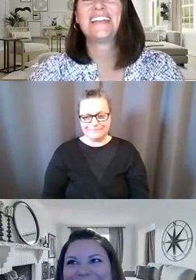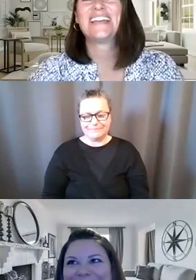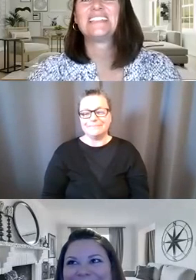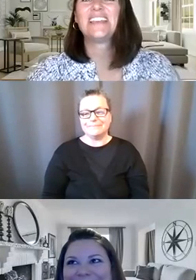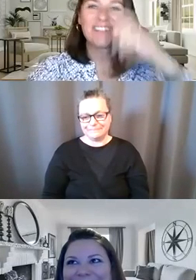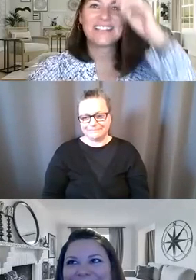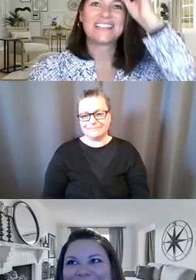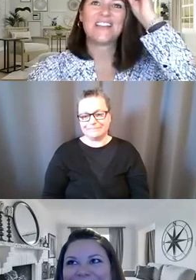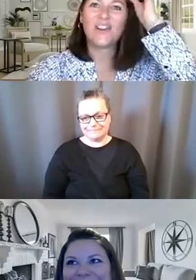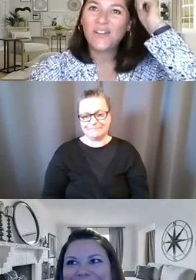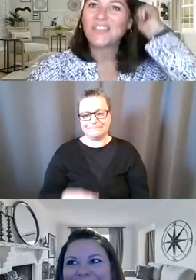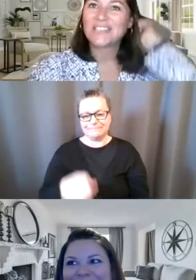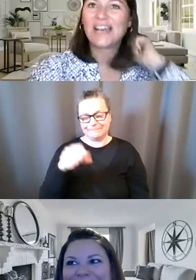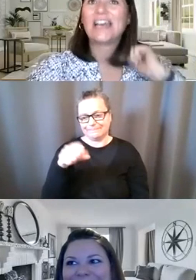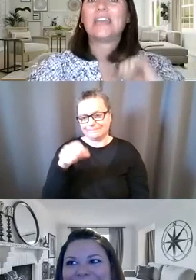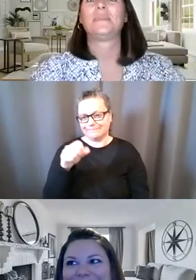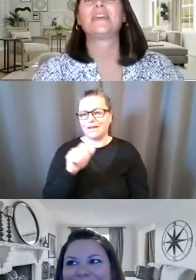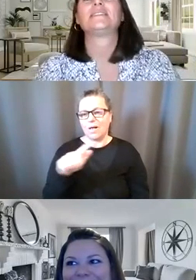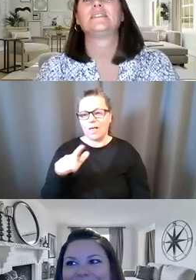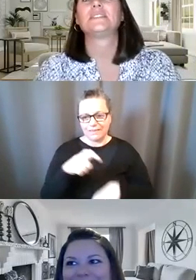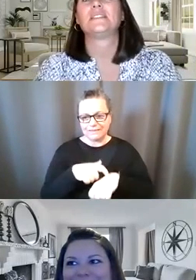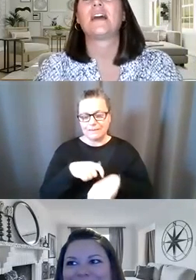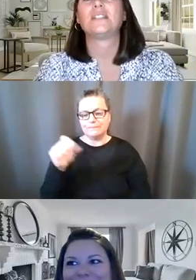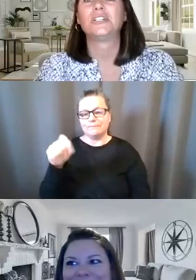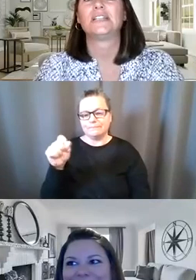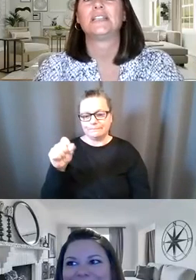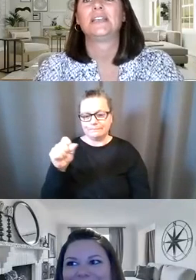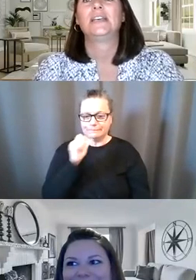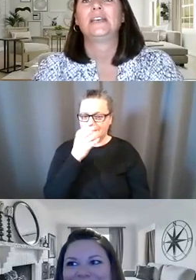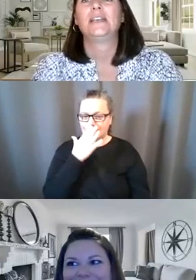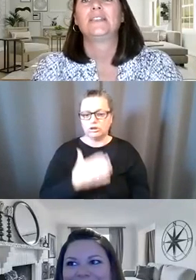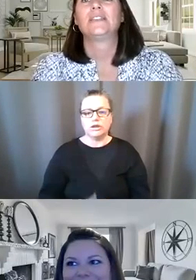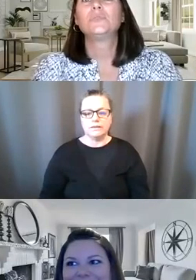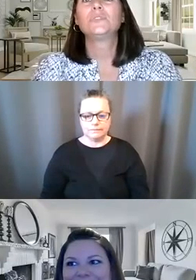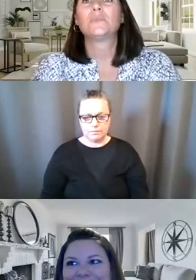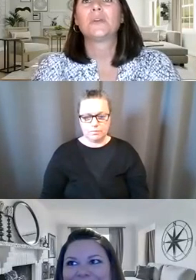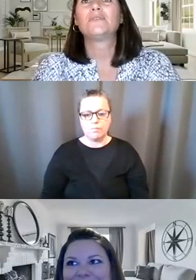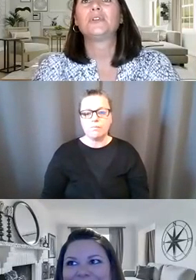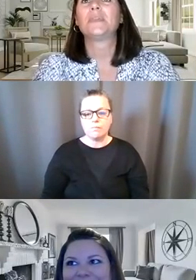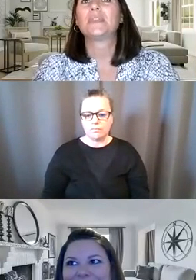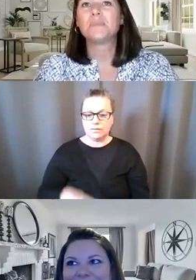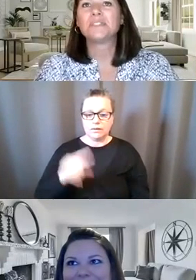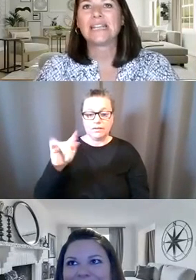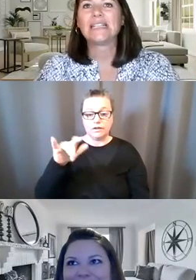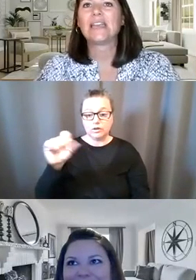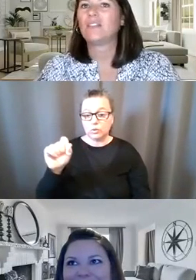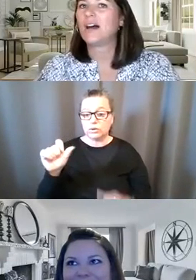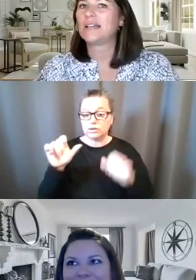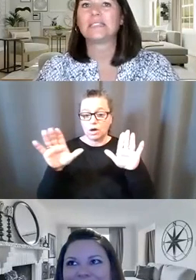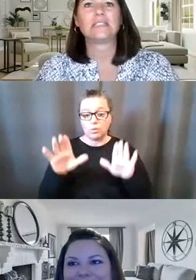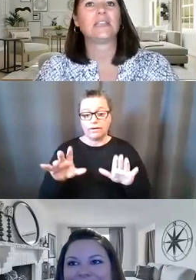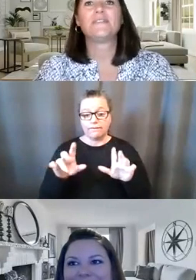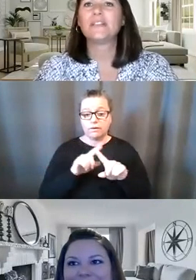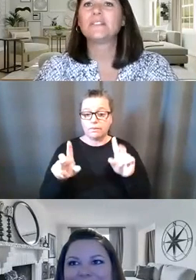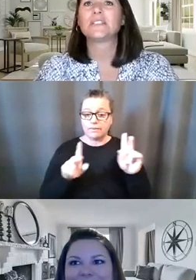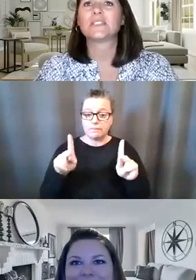All right, definitely all the time. Yes, it was not good. The tools are wonderful, but the people tend to get